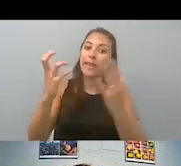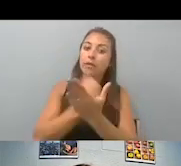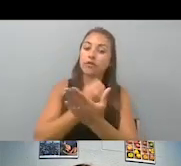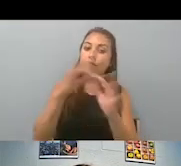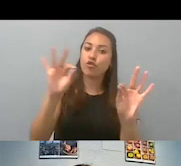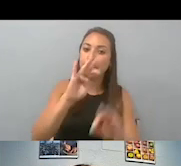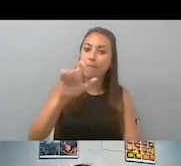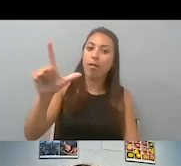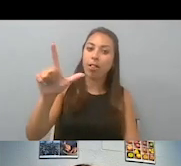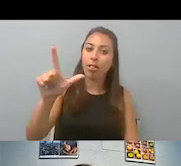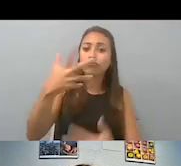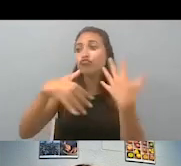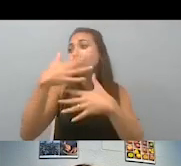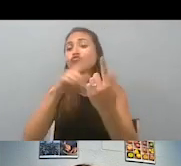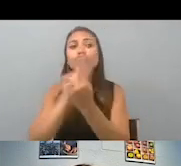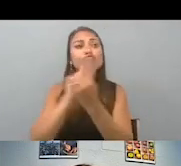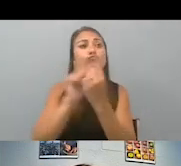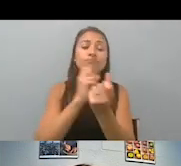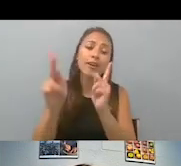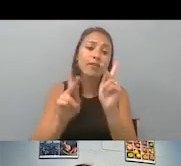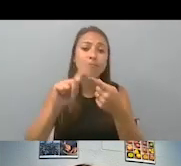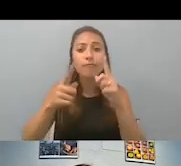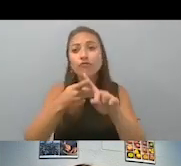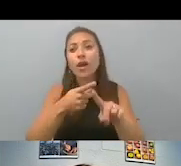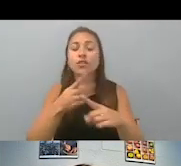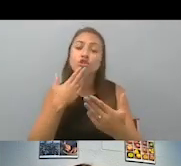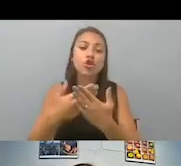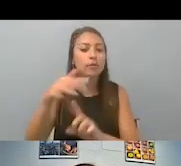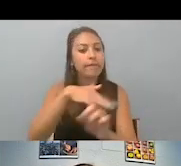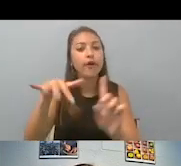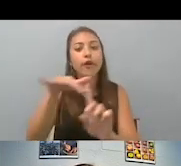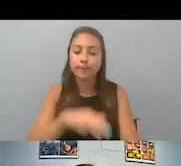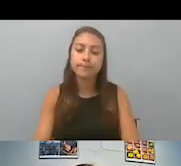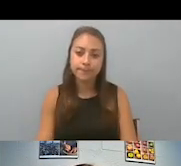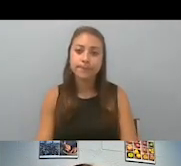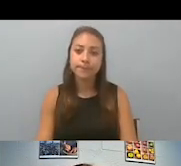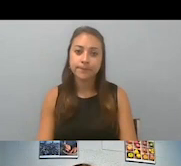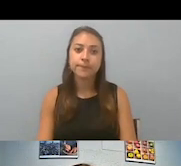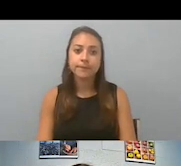they meet lots of good friends, and it's a great environment.